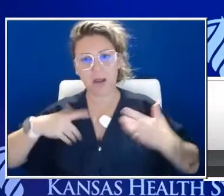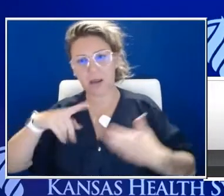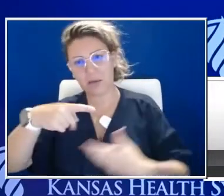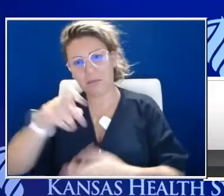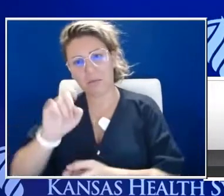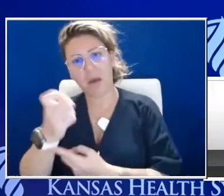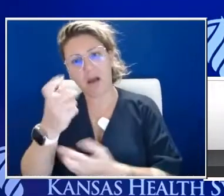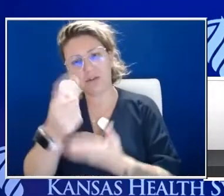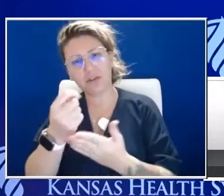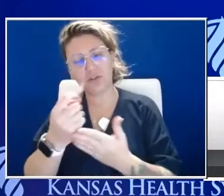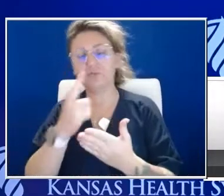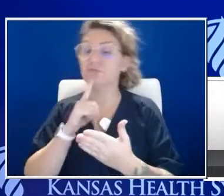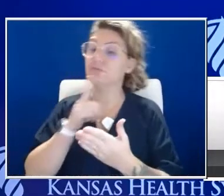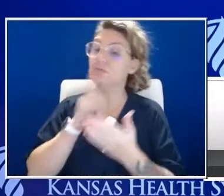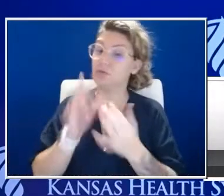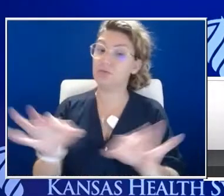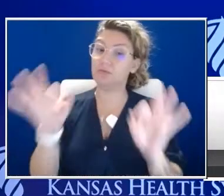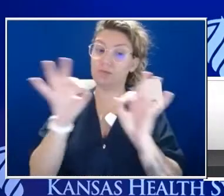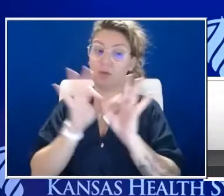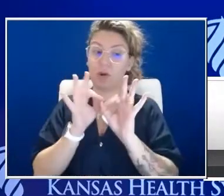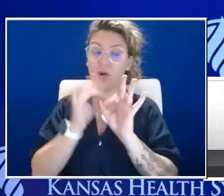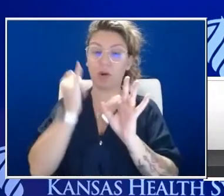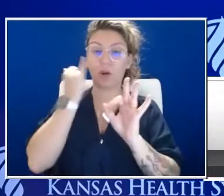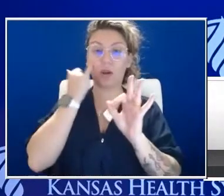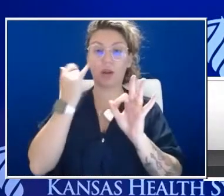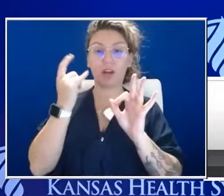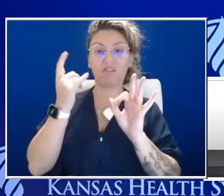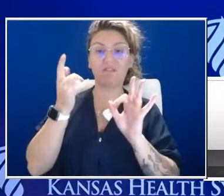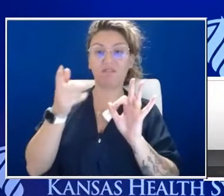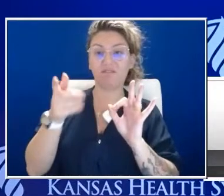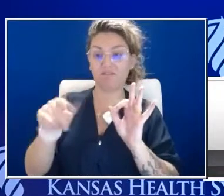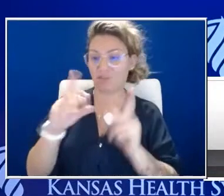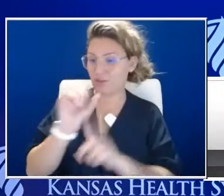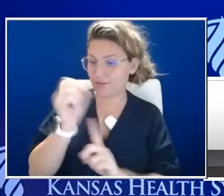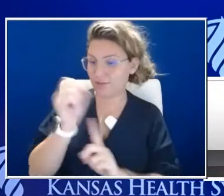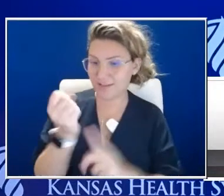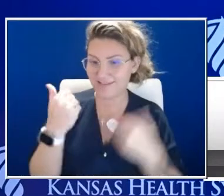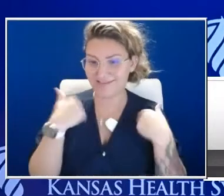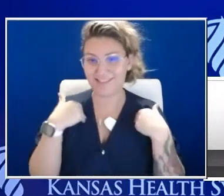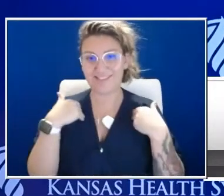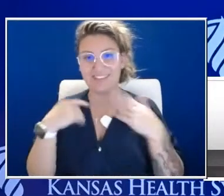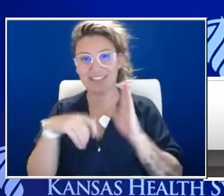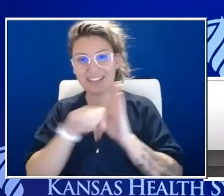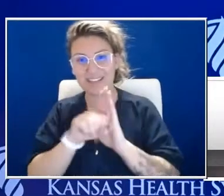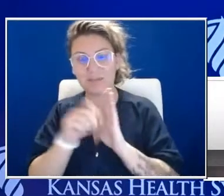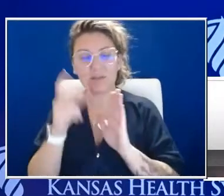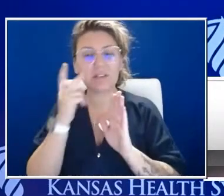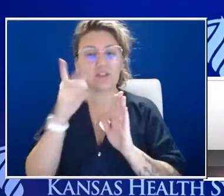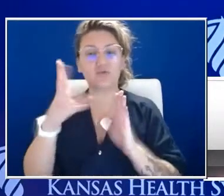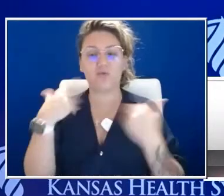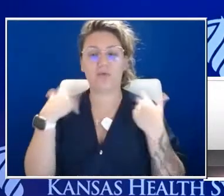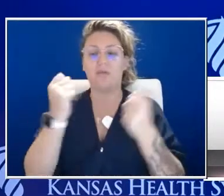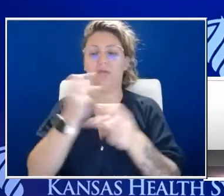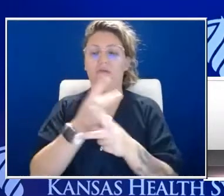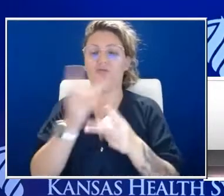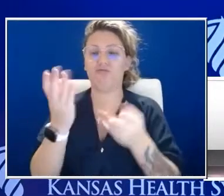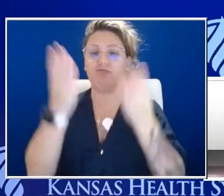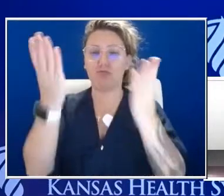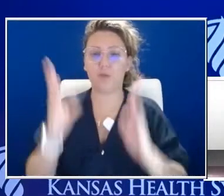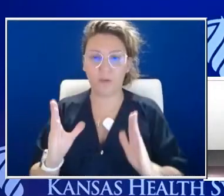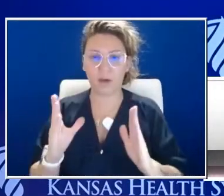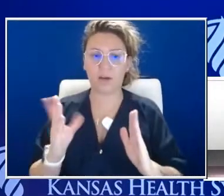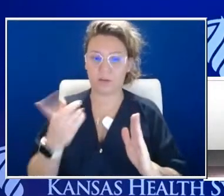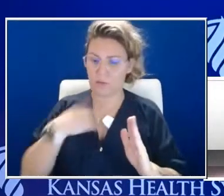vitally important that if you think that there is a case, if you're having symptoms, you see your healthcare provider. We had